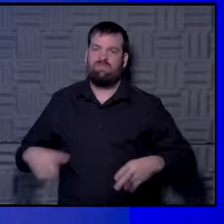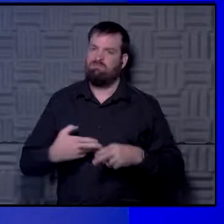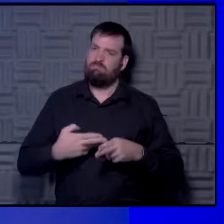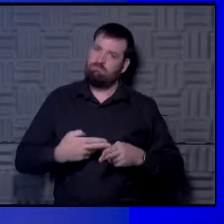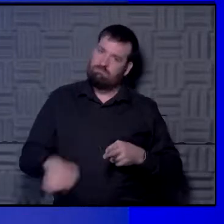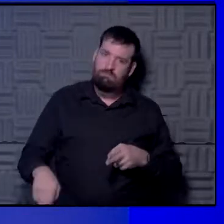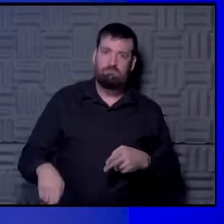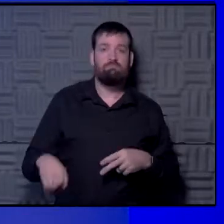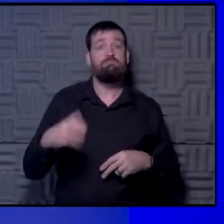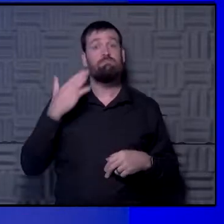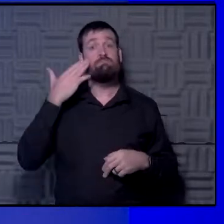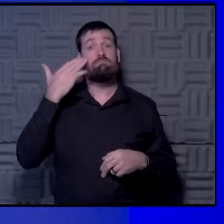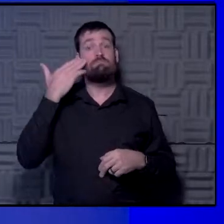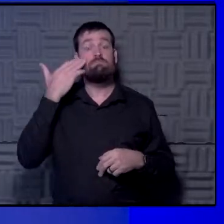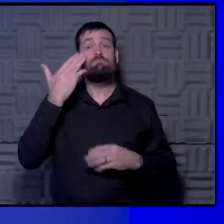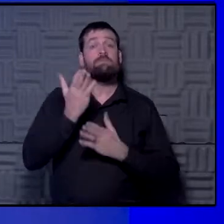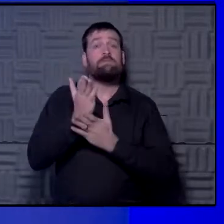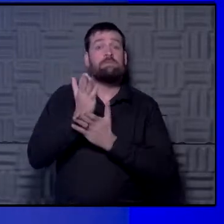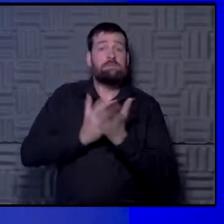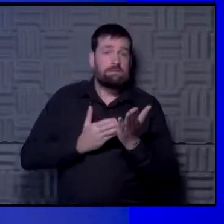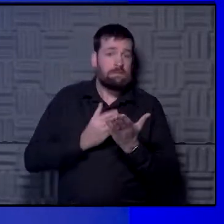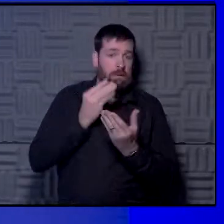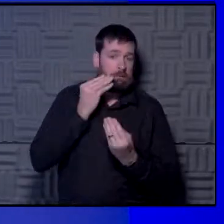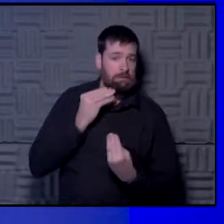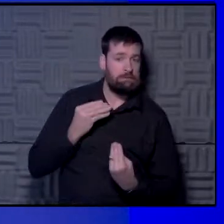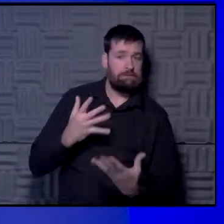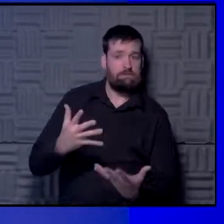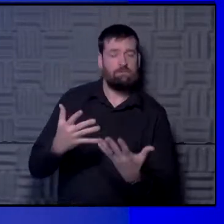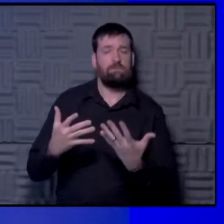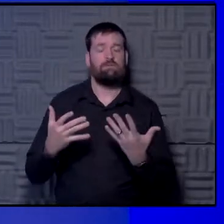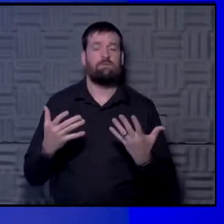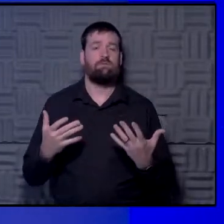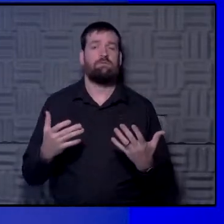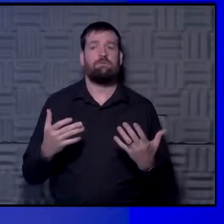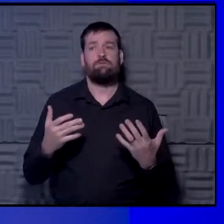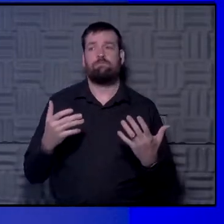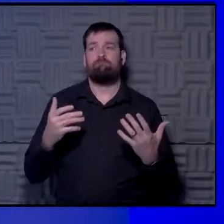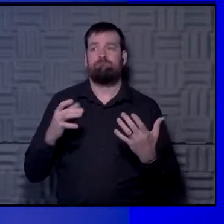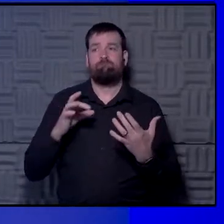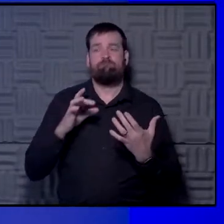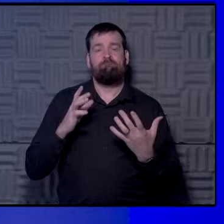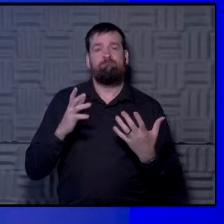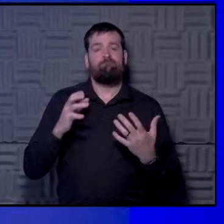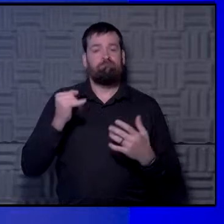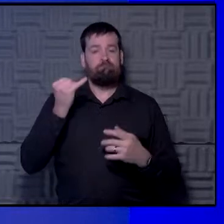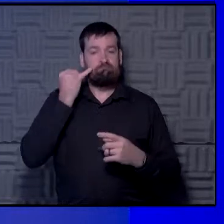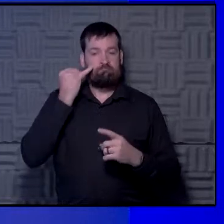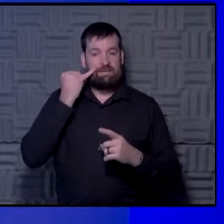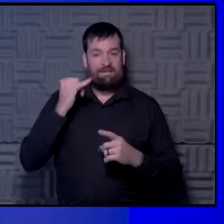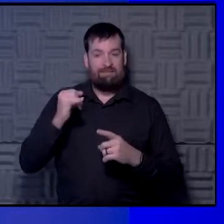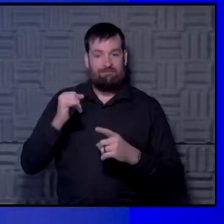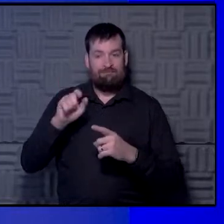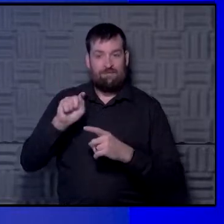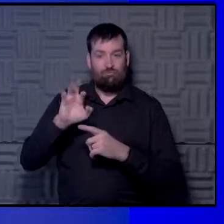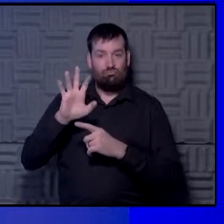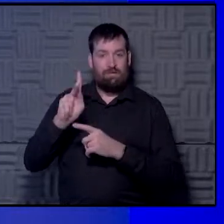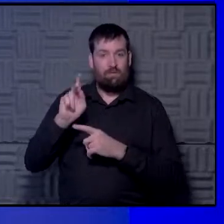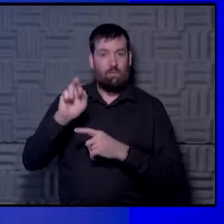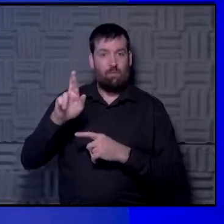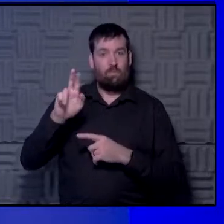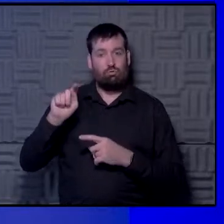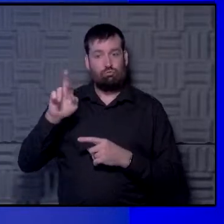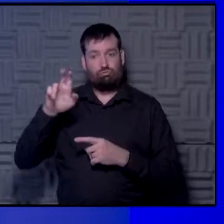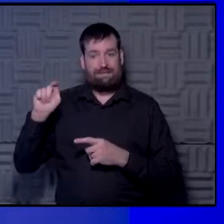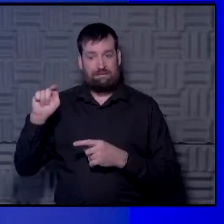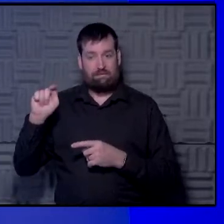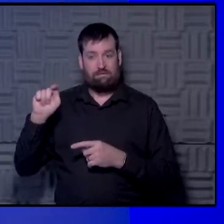brief. Now, there has been some other guidance coming out where it is liked to, if that trick-or-treating is reduced this year because